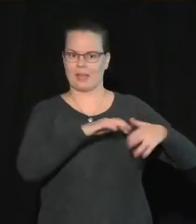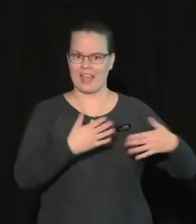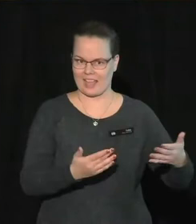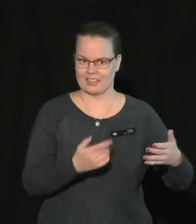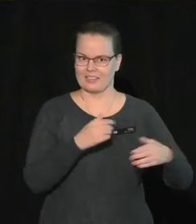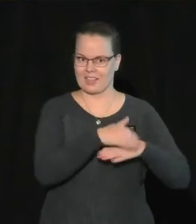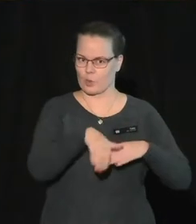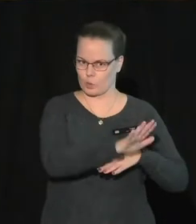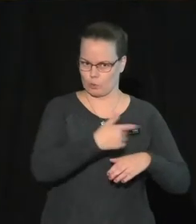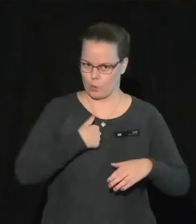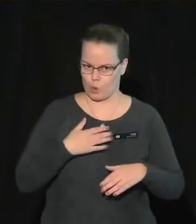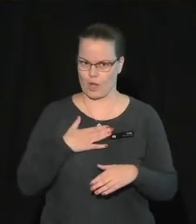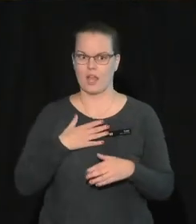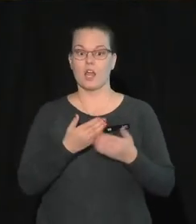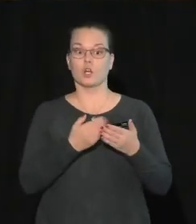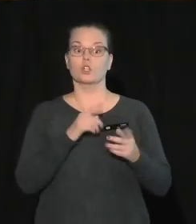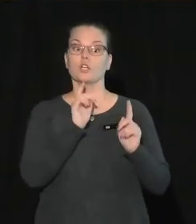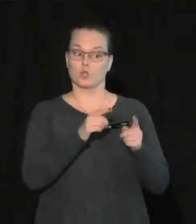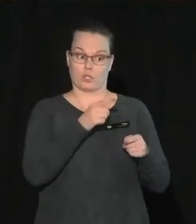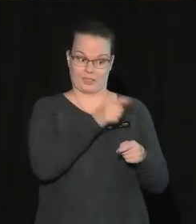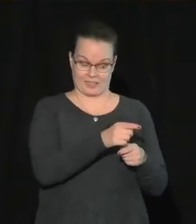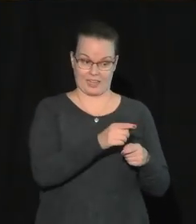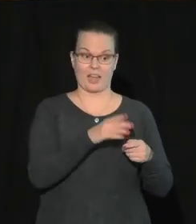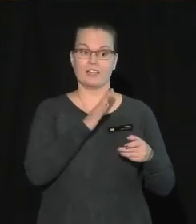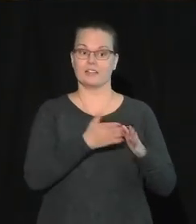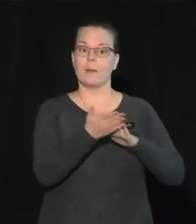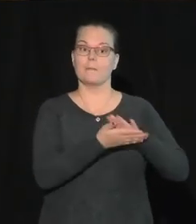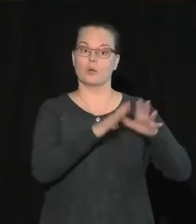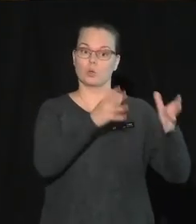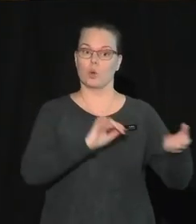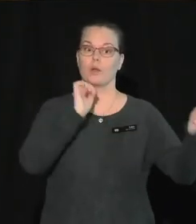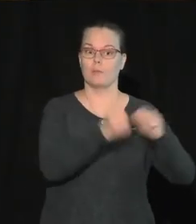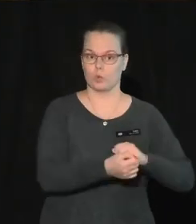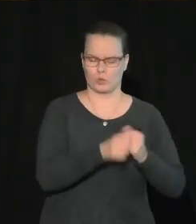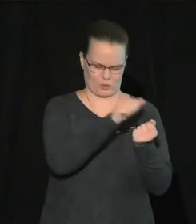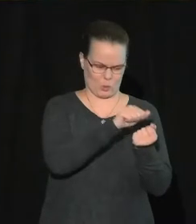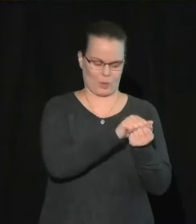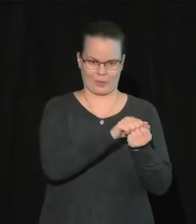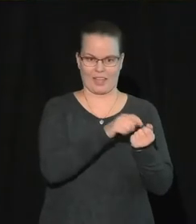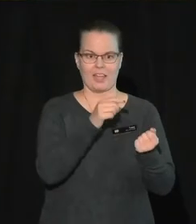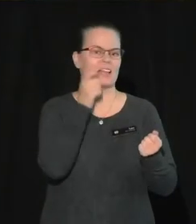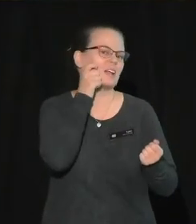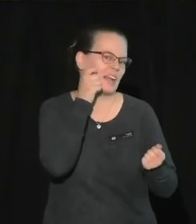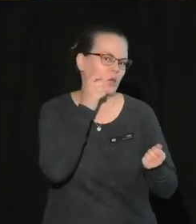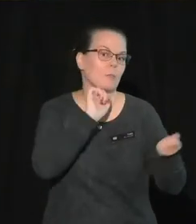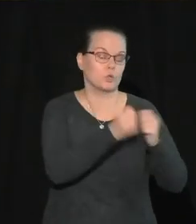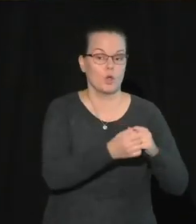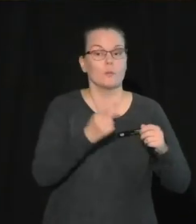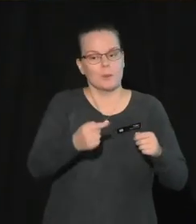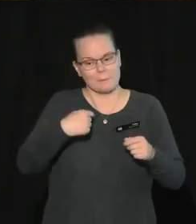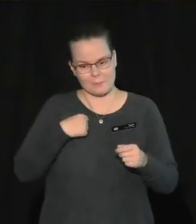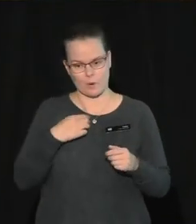would fundamentally alter the nature of the product, which is the phone, which is a